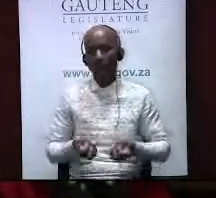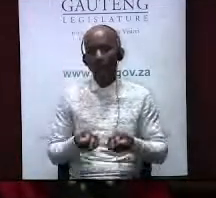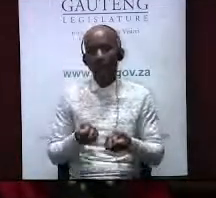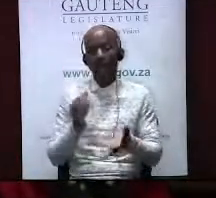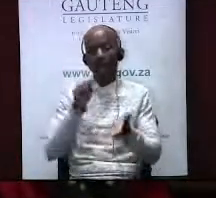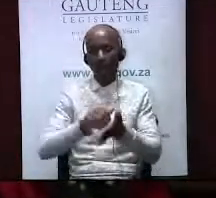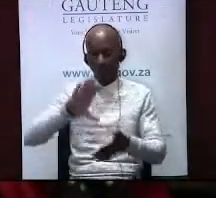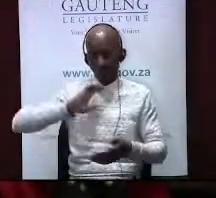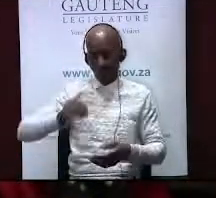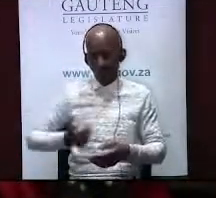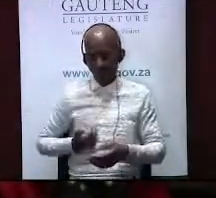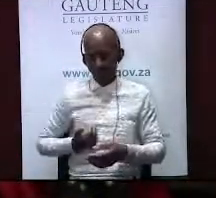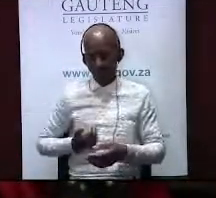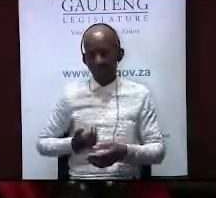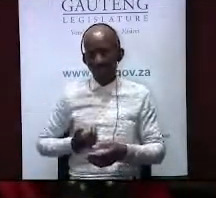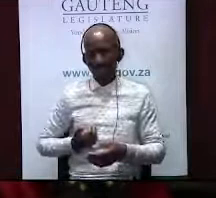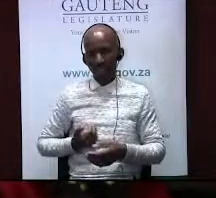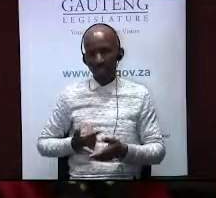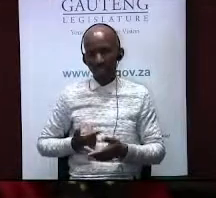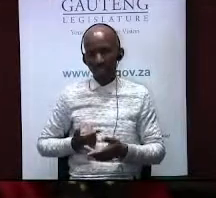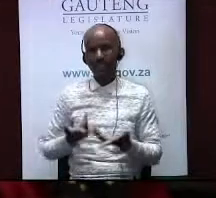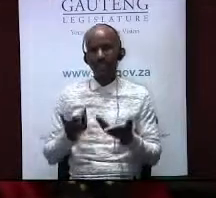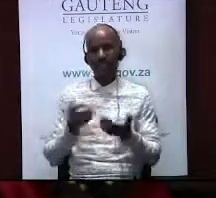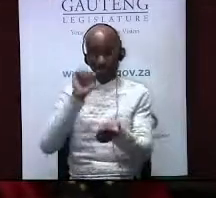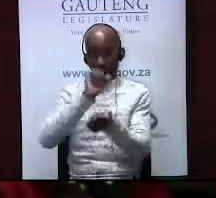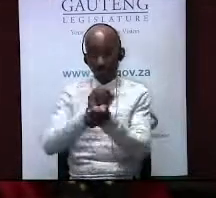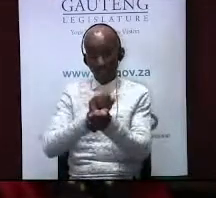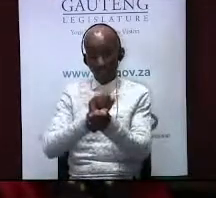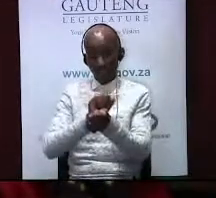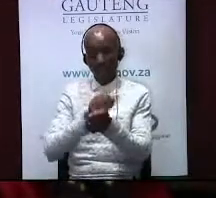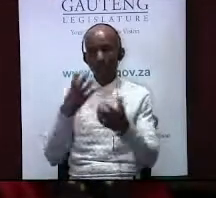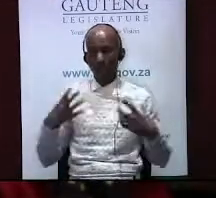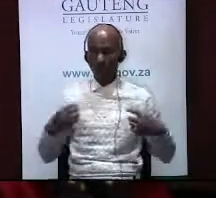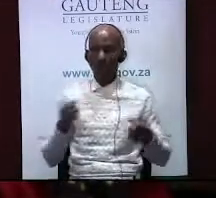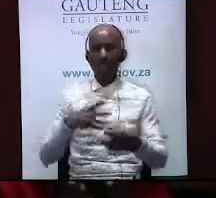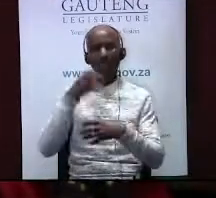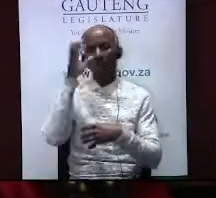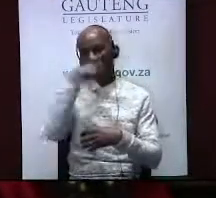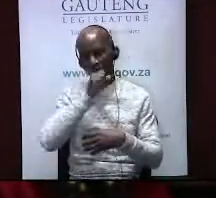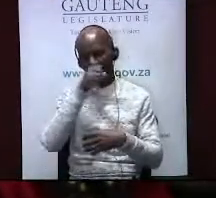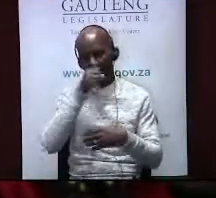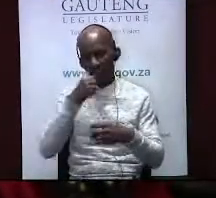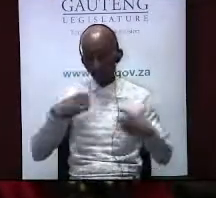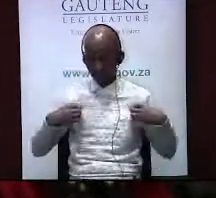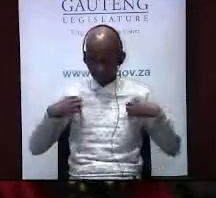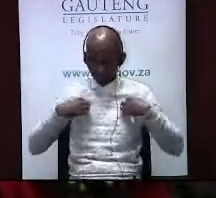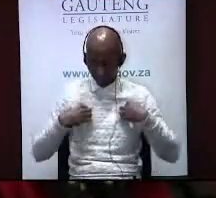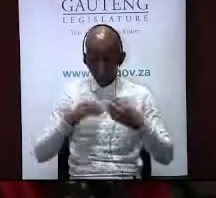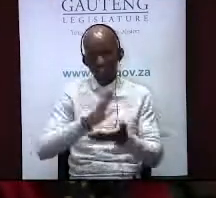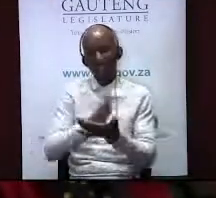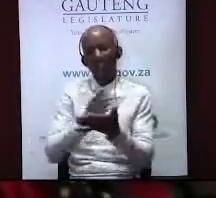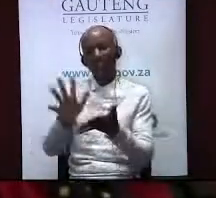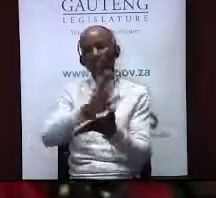prison wearing orange, sharing their story, how they were raped.